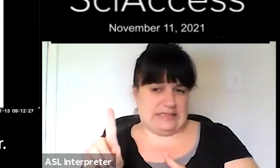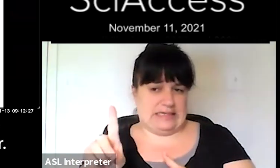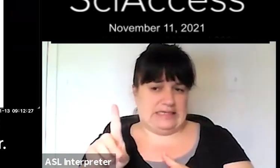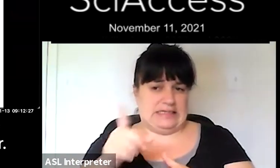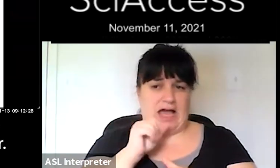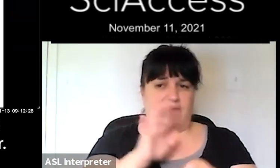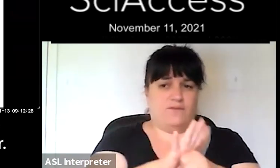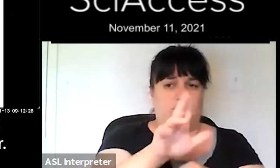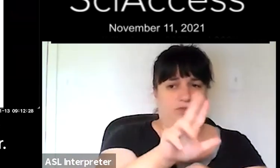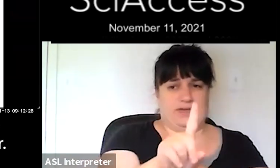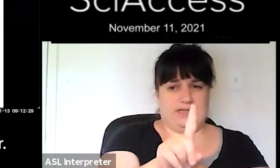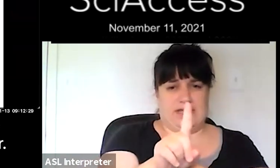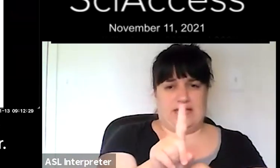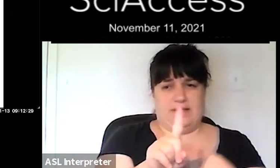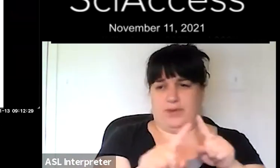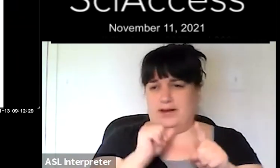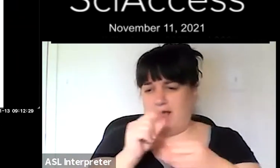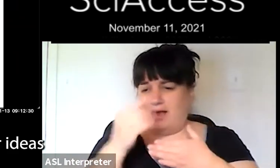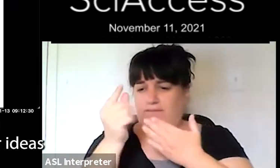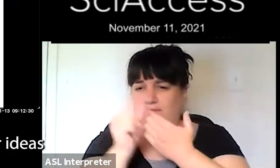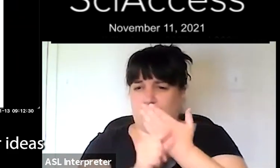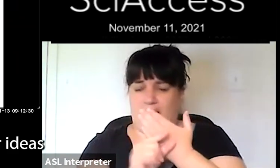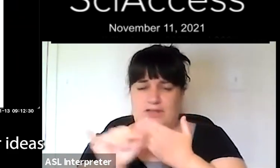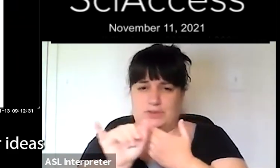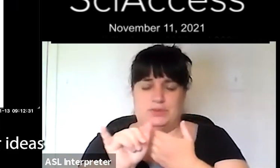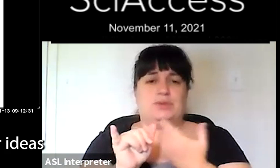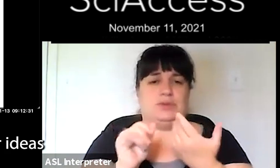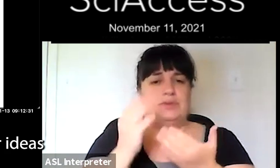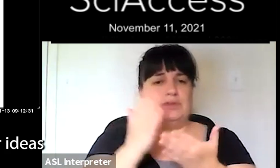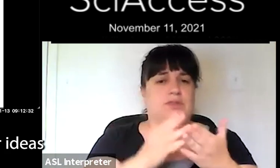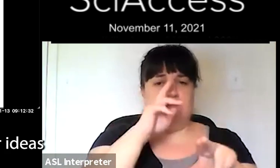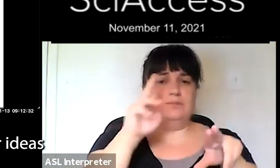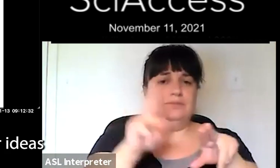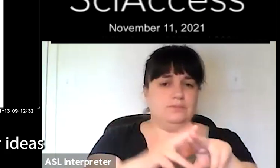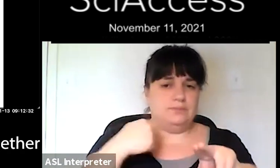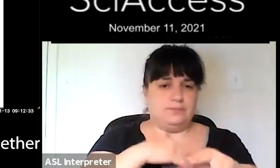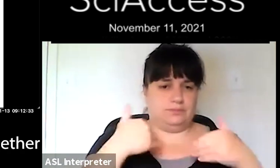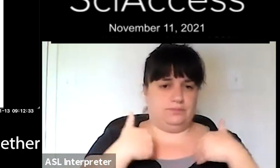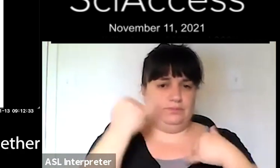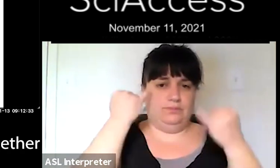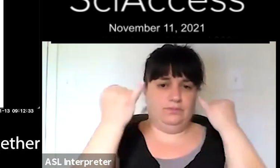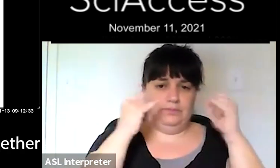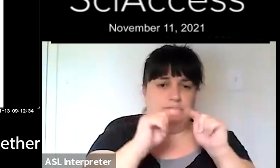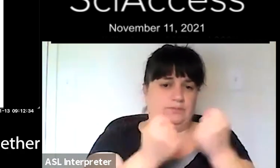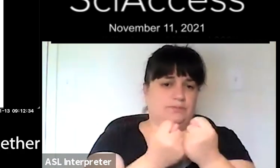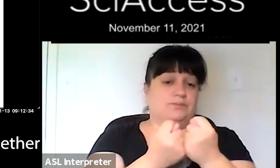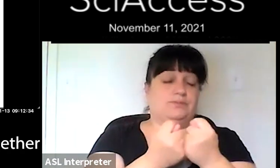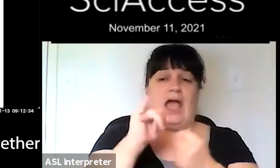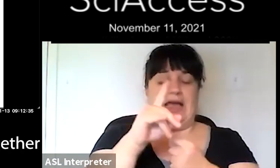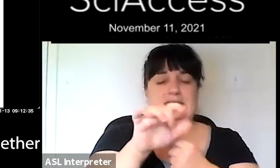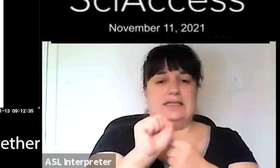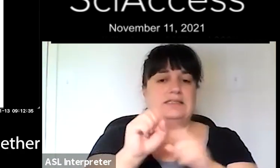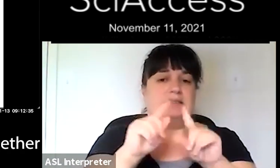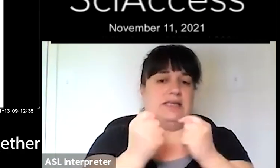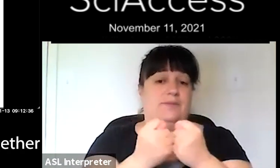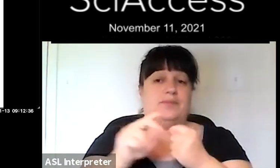not just a flat 2-dimension either. And some of the fun that we're having with our ideas team is the North Dakota folks